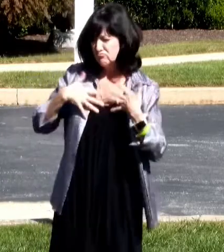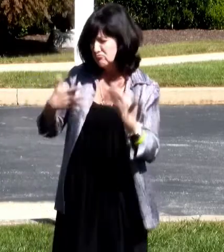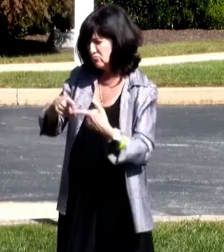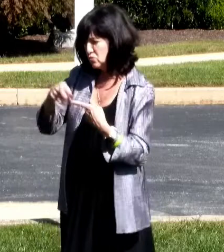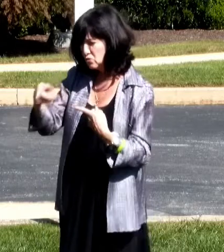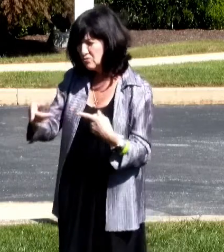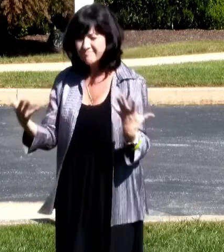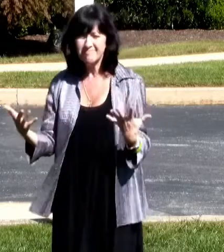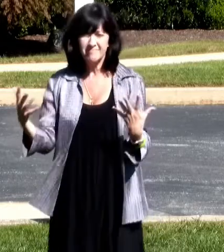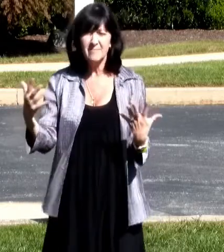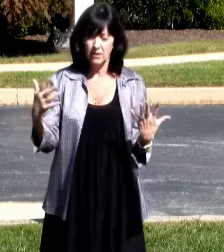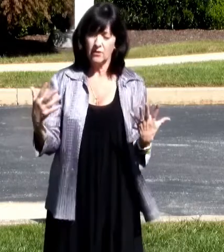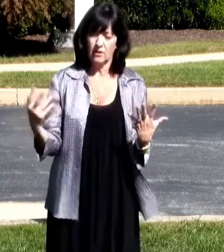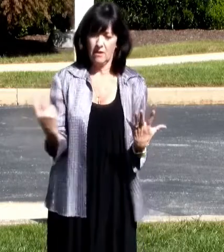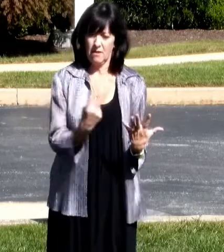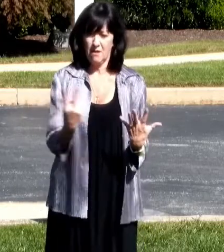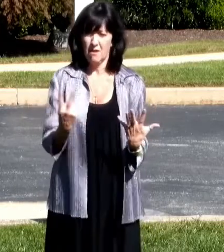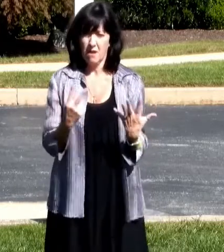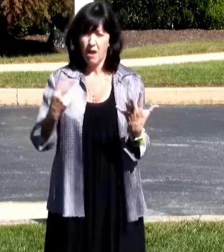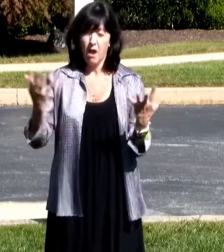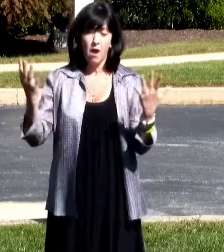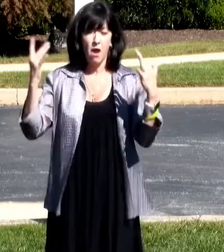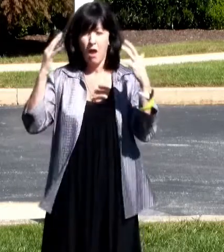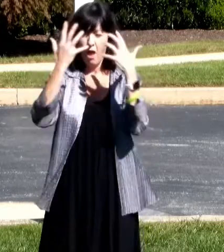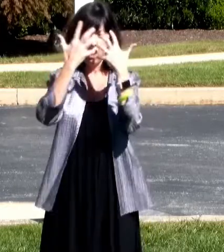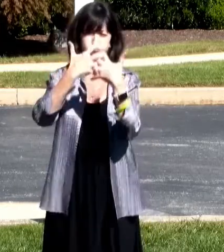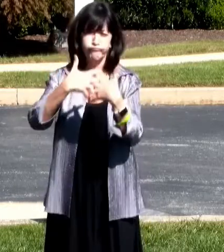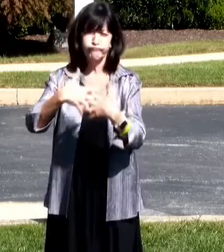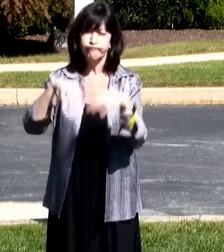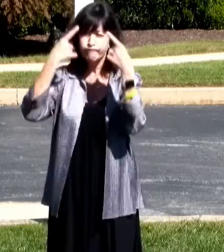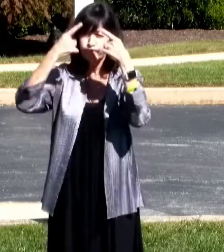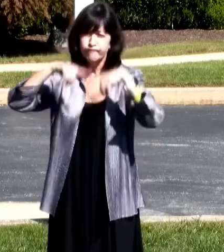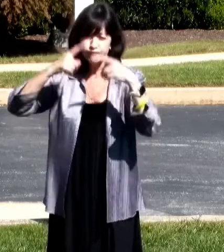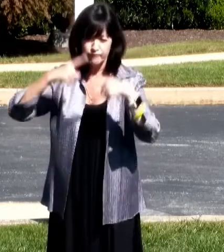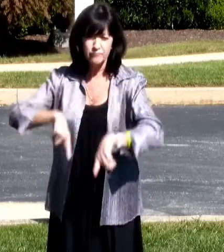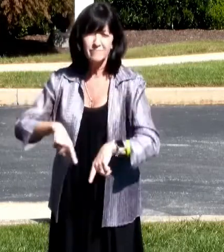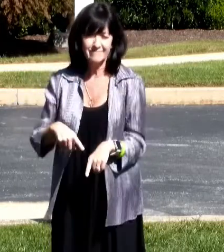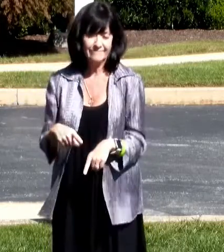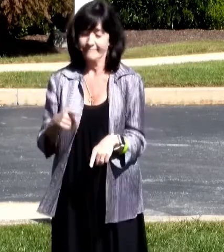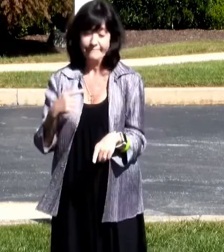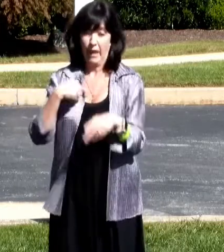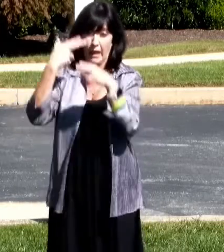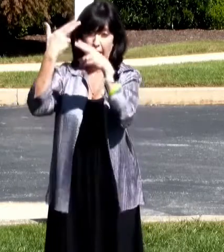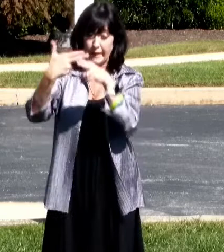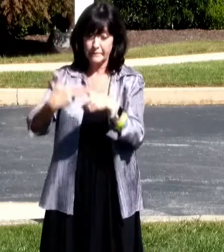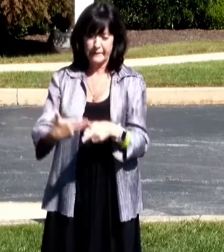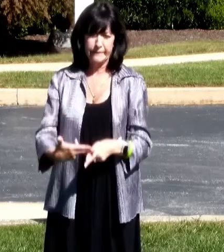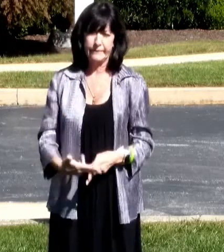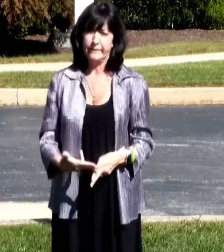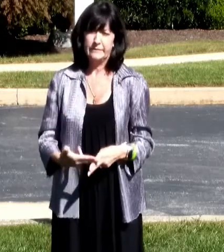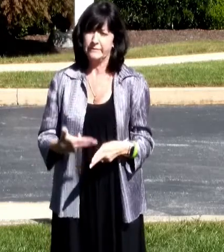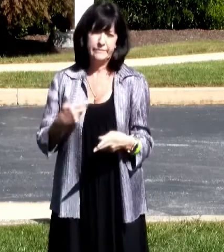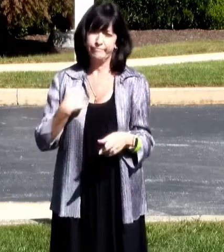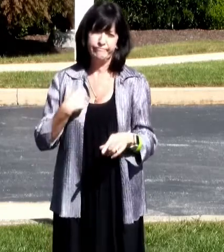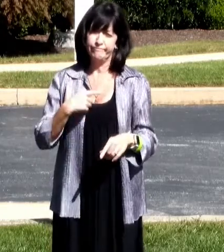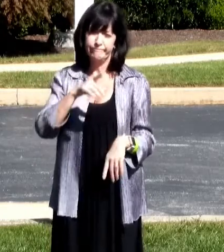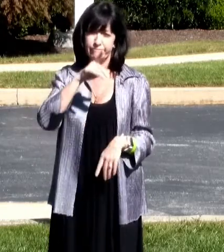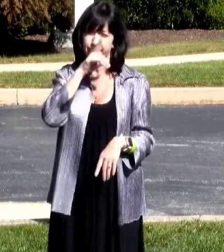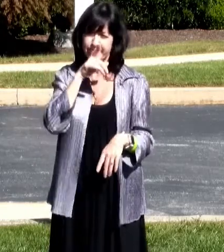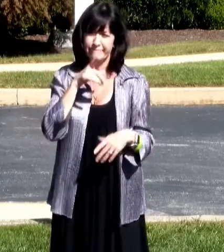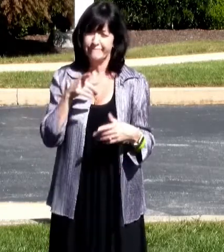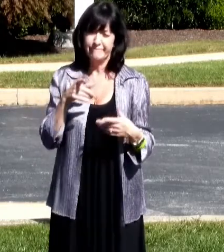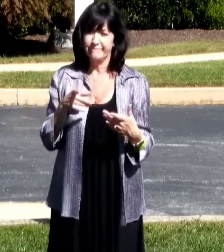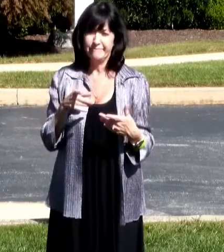happen without, you know, other people that Senator Townsend recognized. I'm not going to repeat them all because I'll probably leave one out. I will just acknowledge